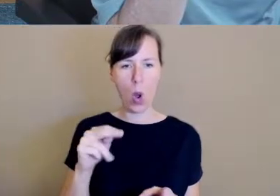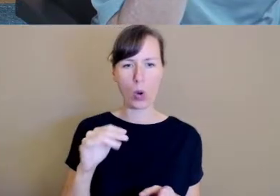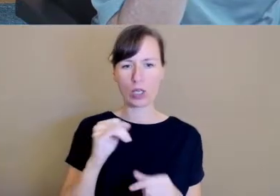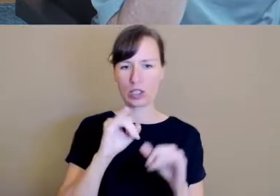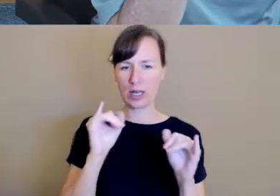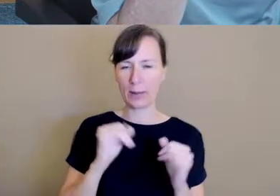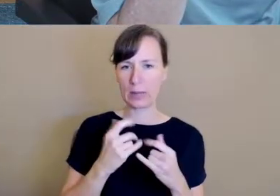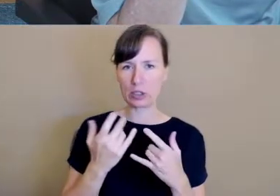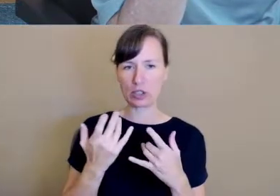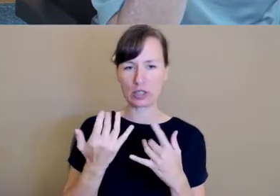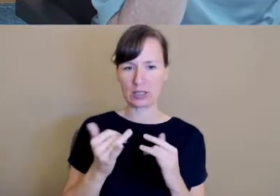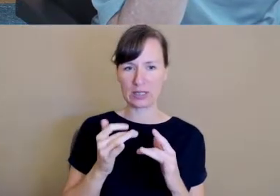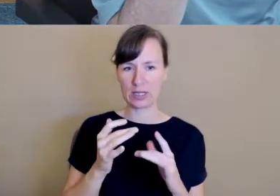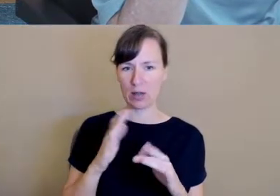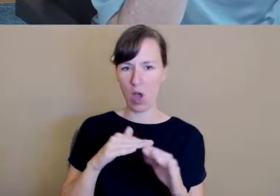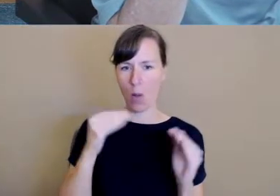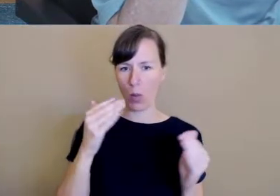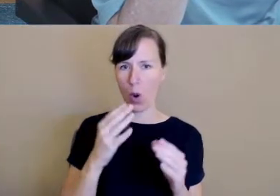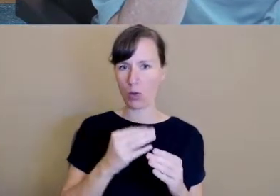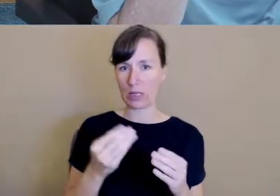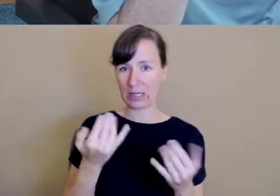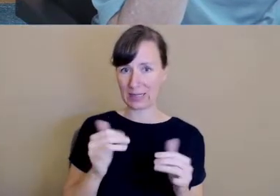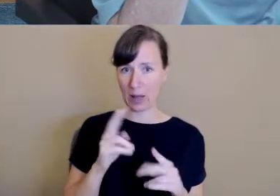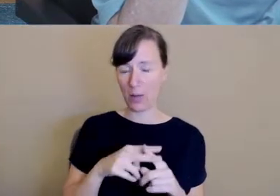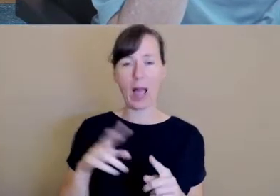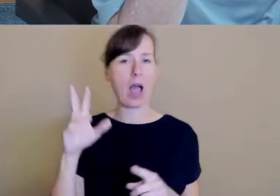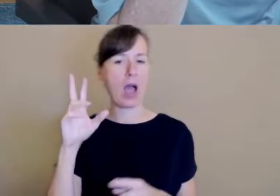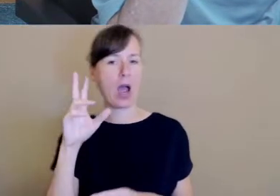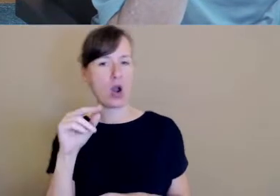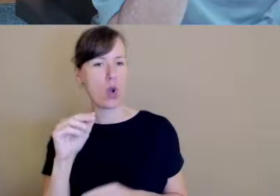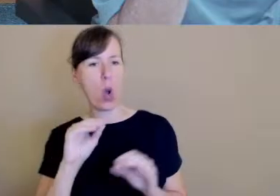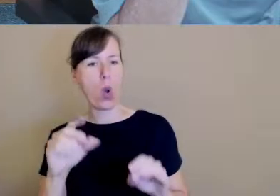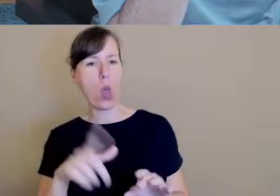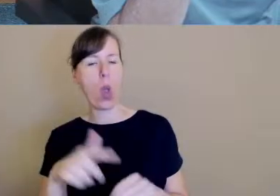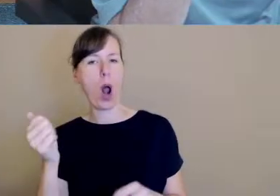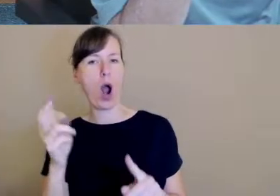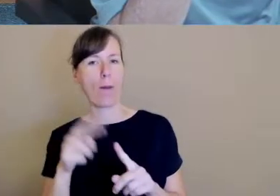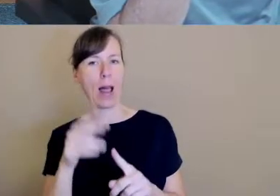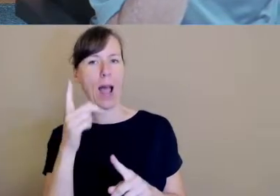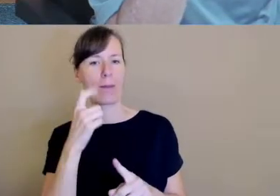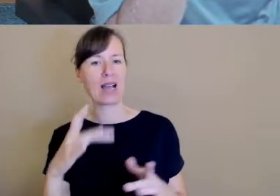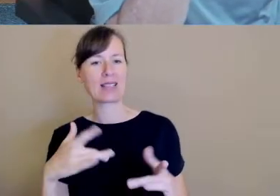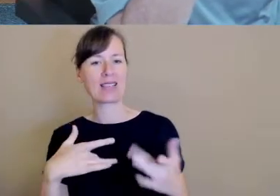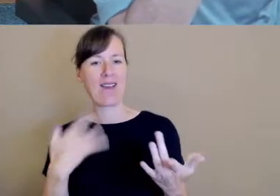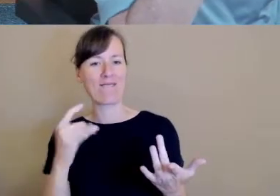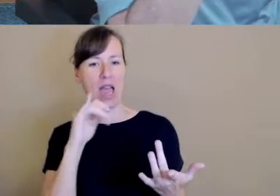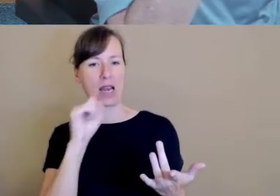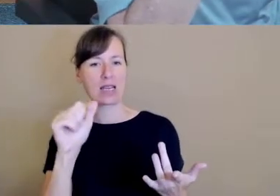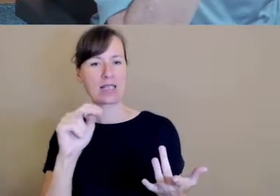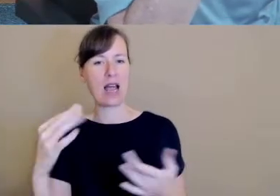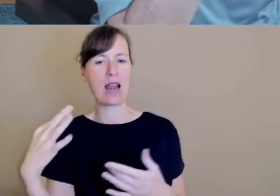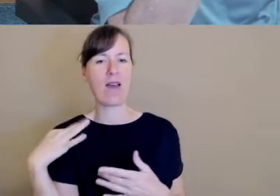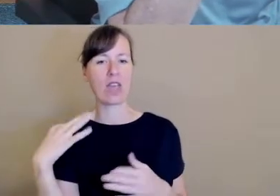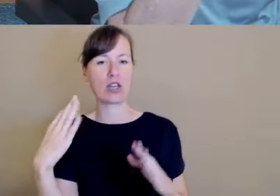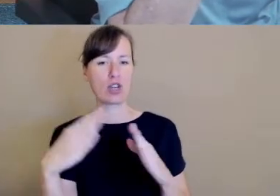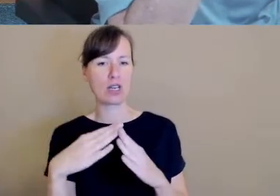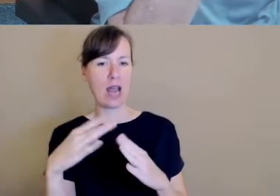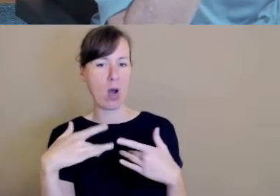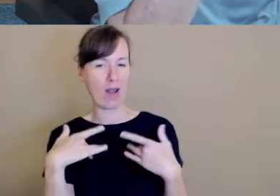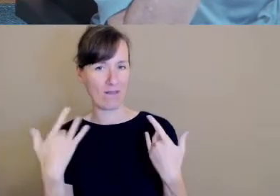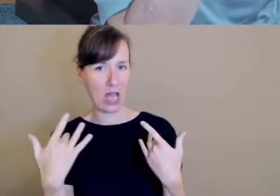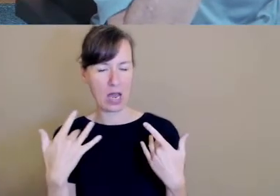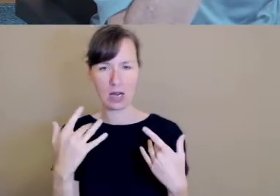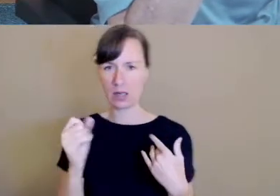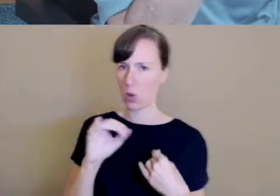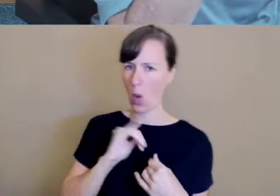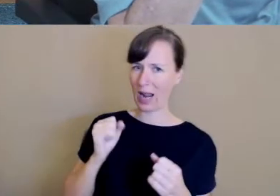event. Okay. So I can have a campaign event paid for by the town right